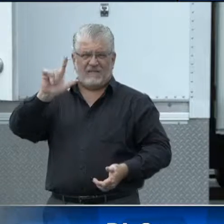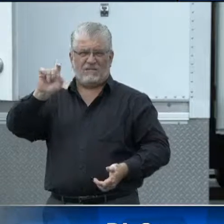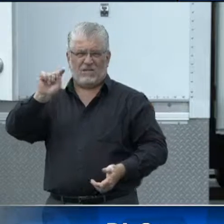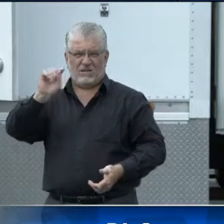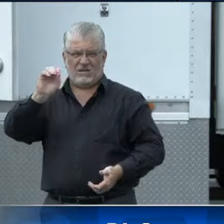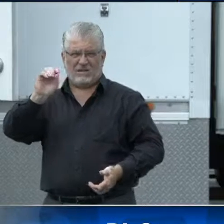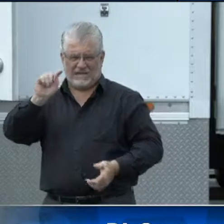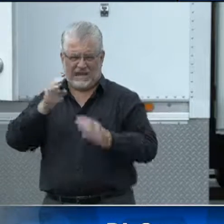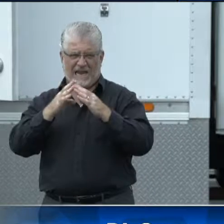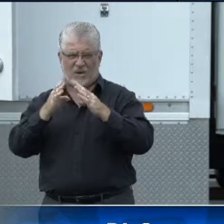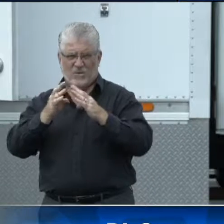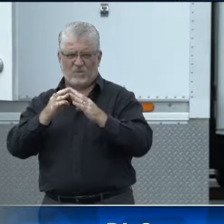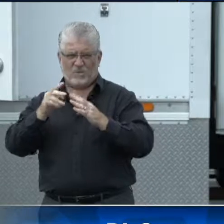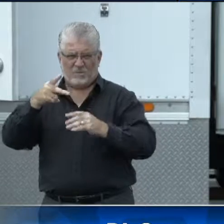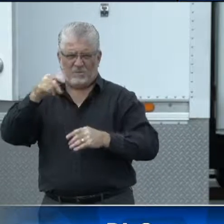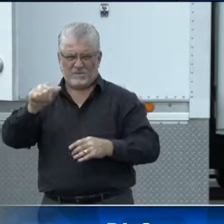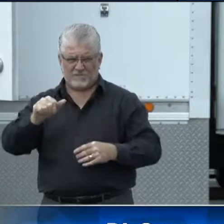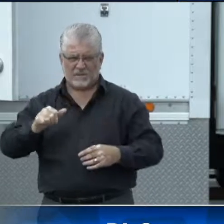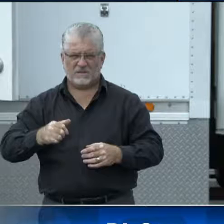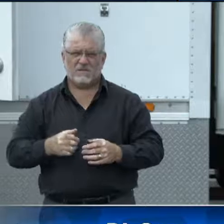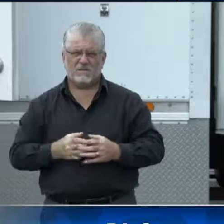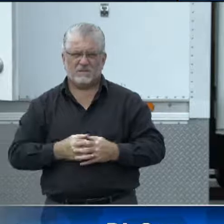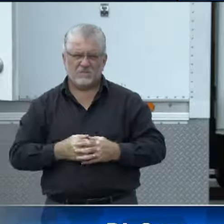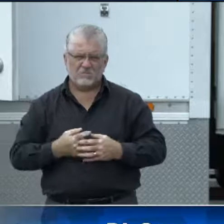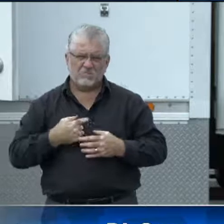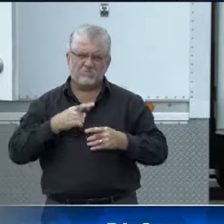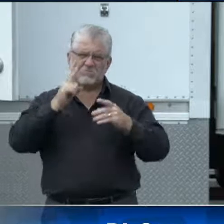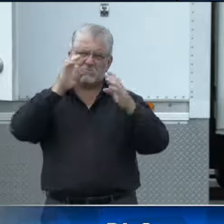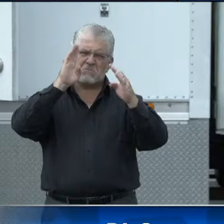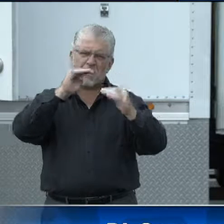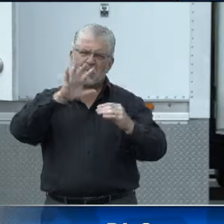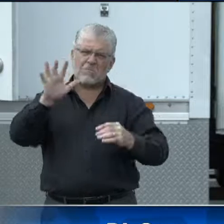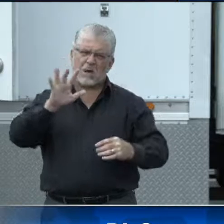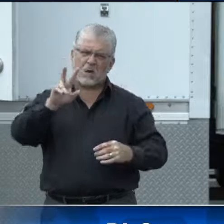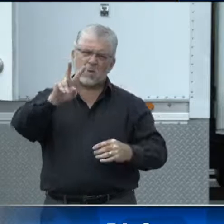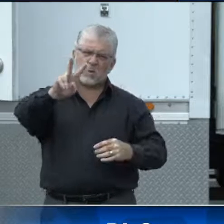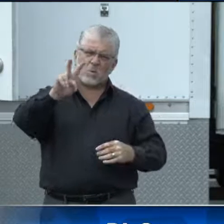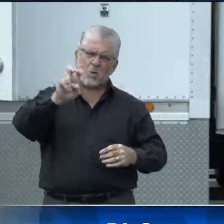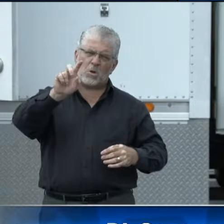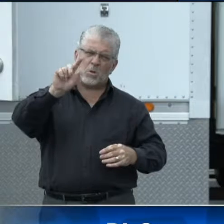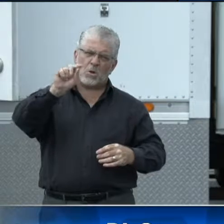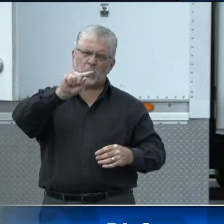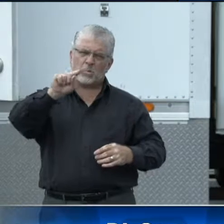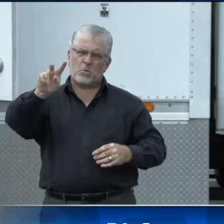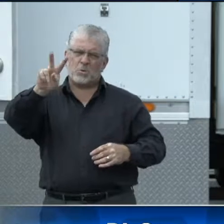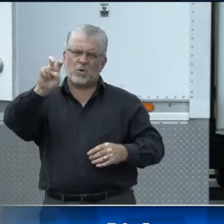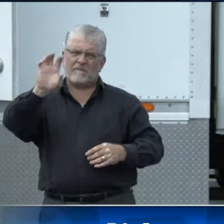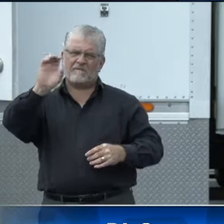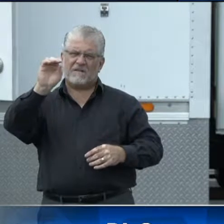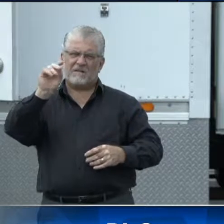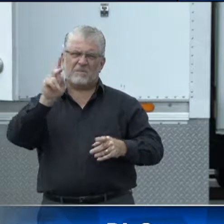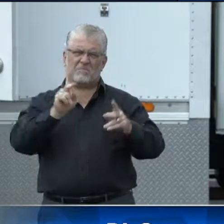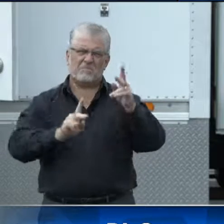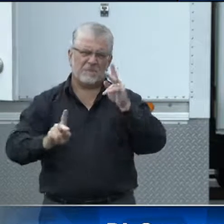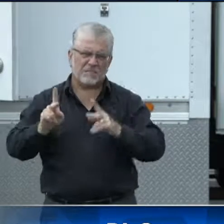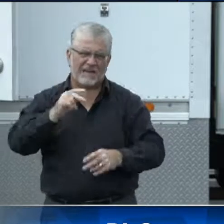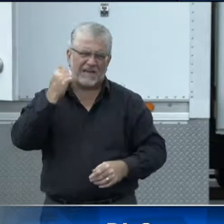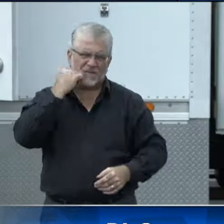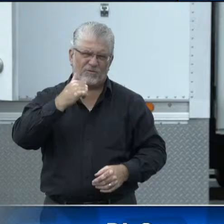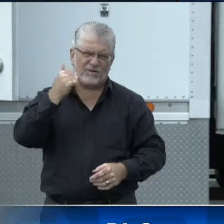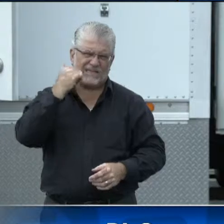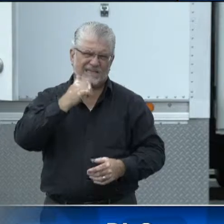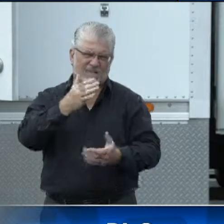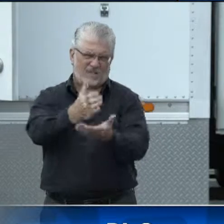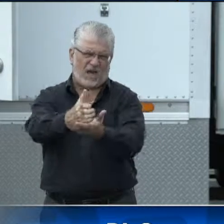reach roughly about 220 to 250 people per day. Will the staff be the same traveling